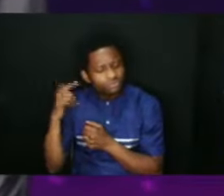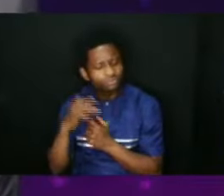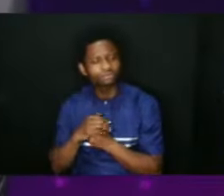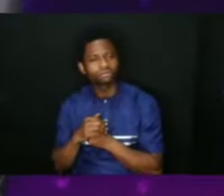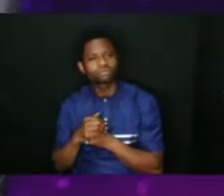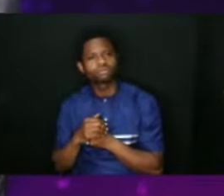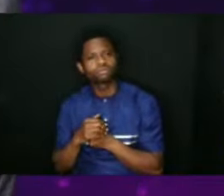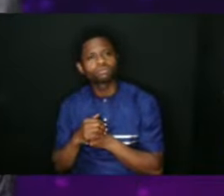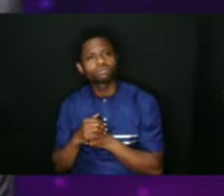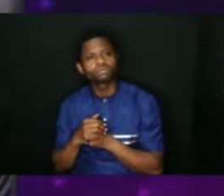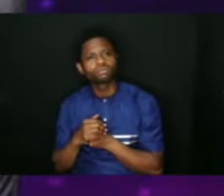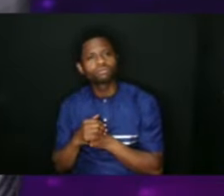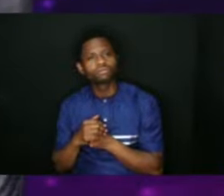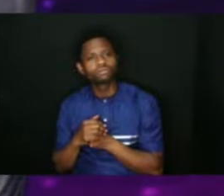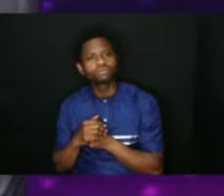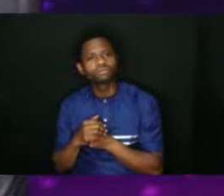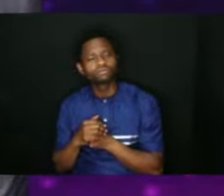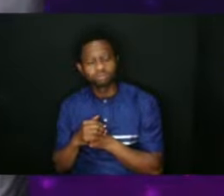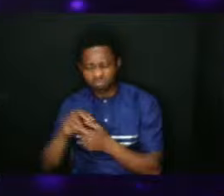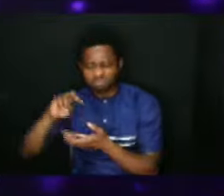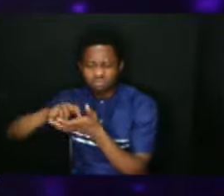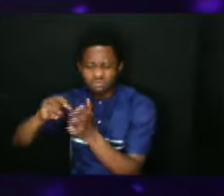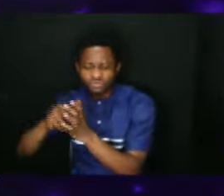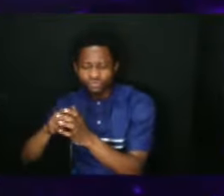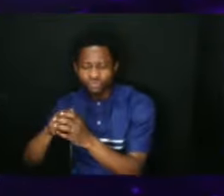emerald means a glowing